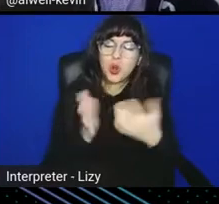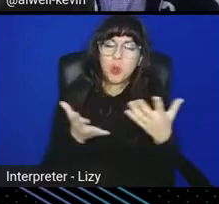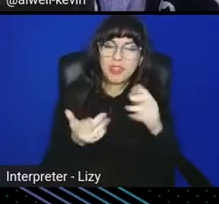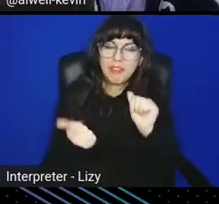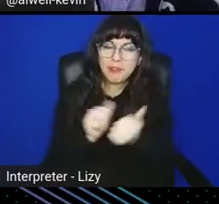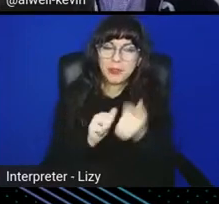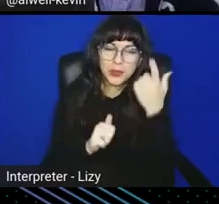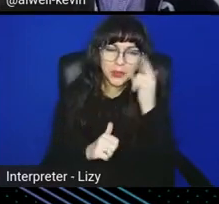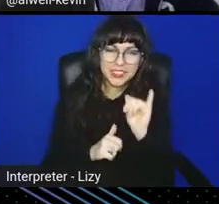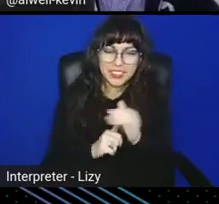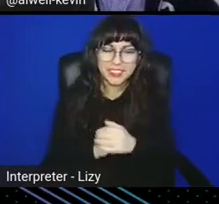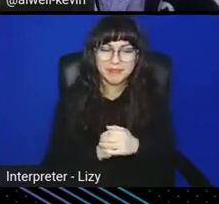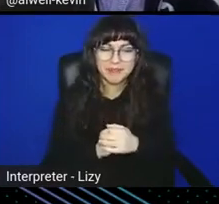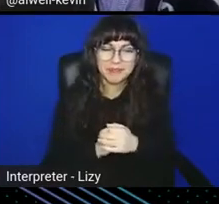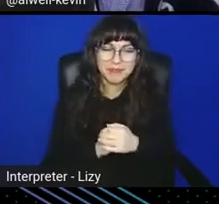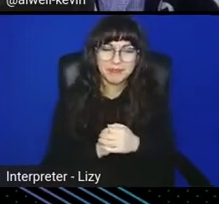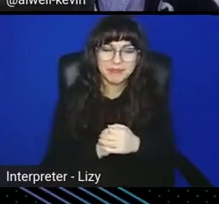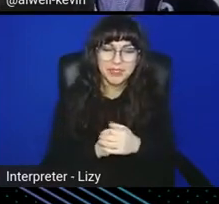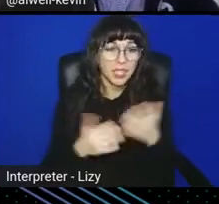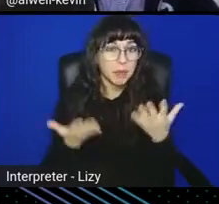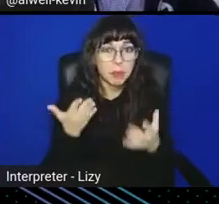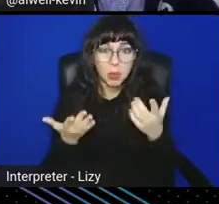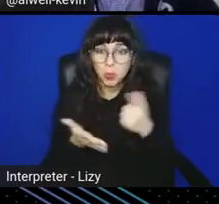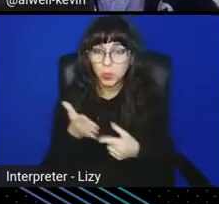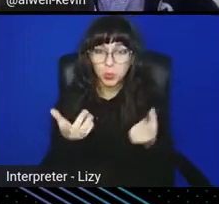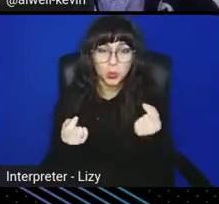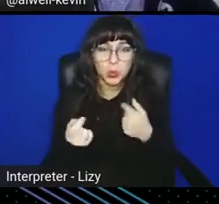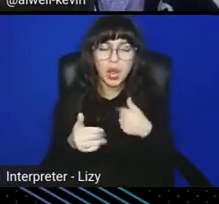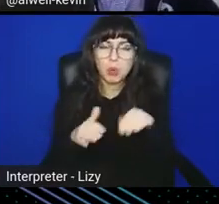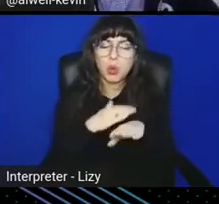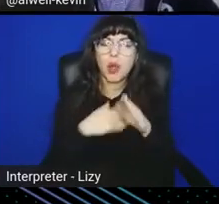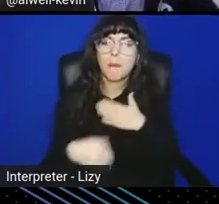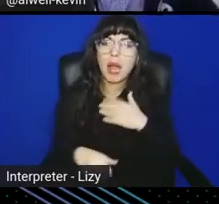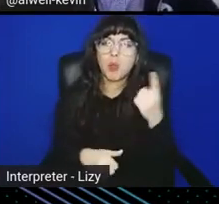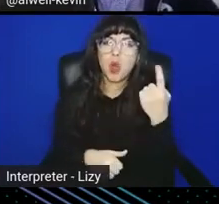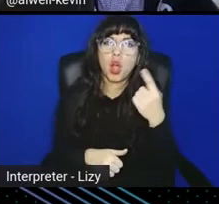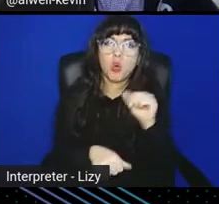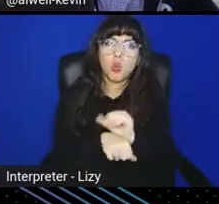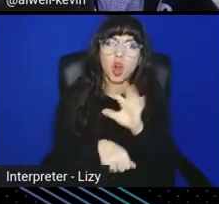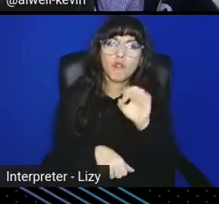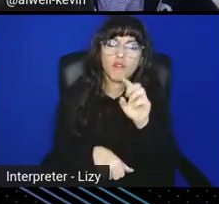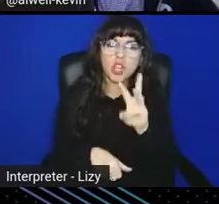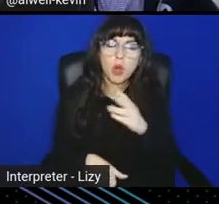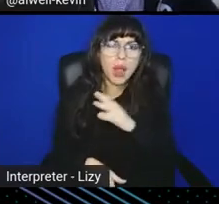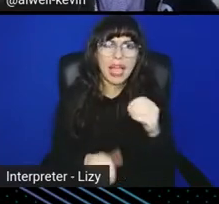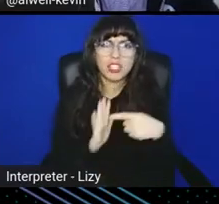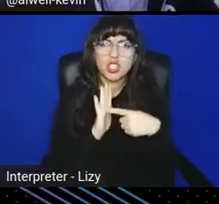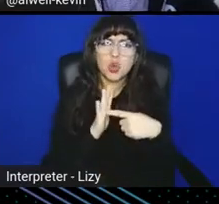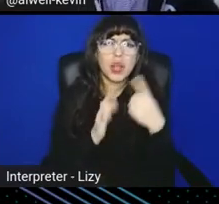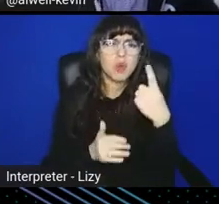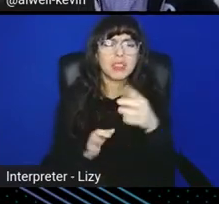So maybe what I'll do is first go into one of my workflows and showcase a really simple